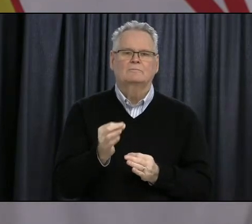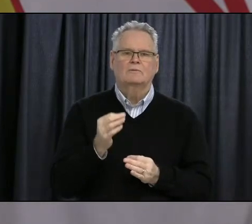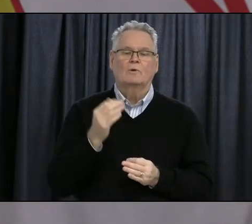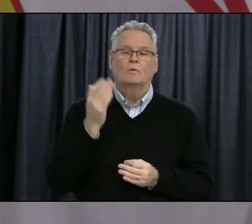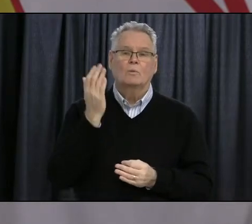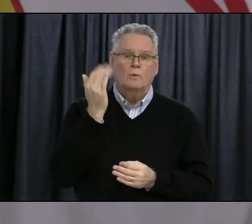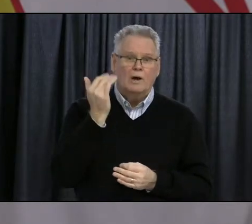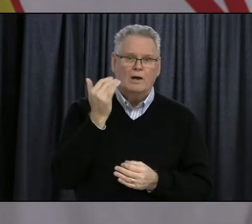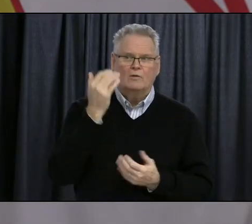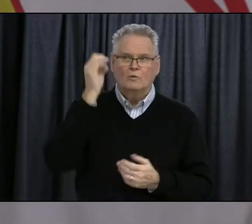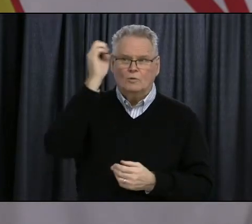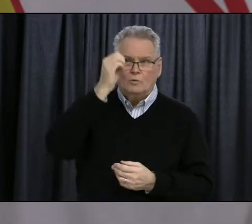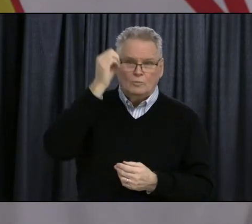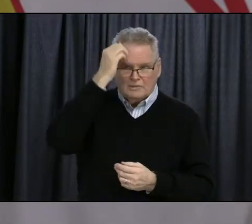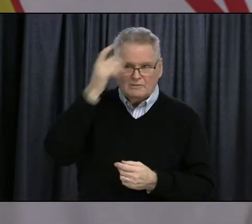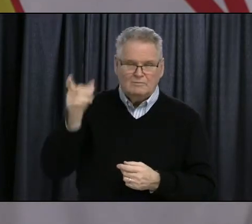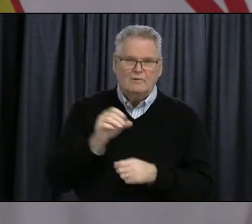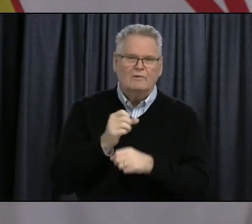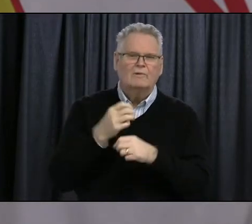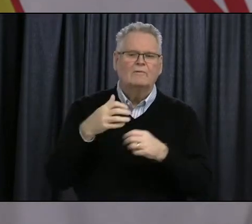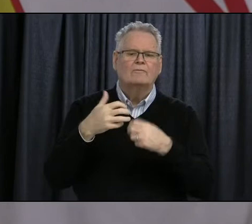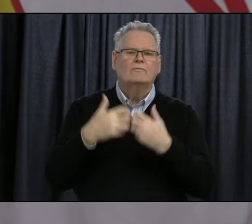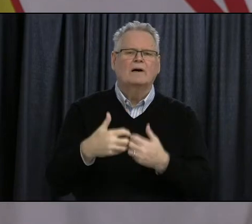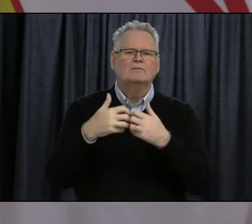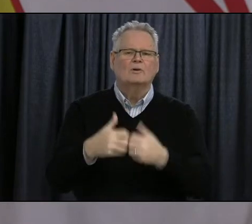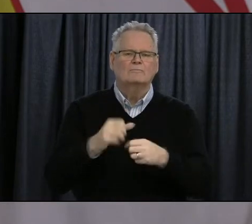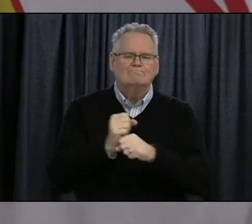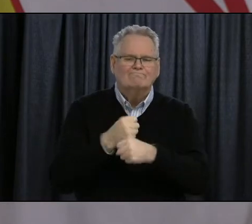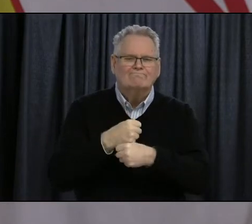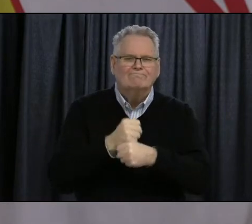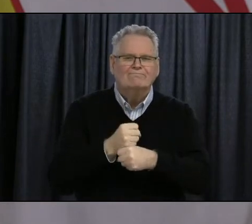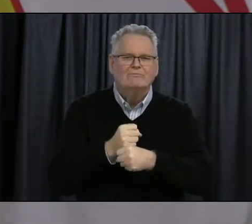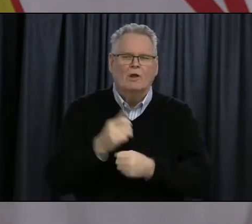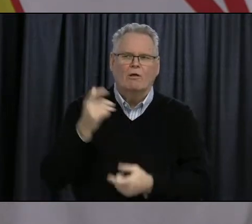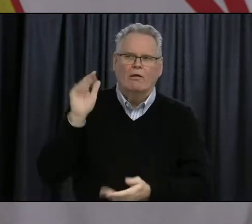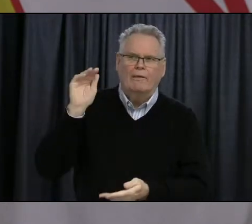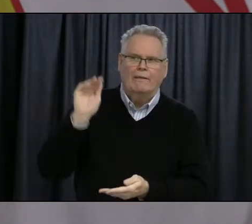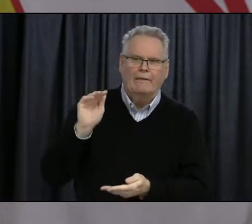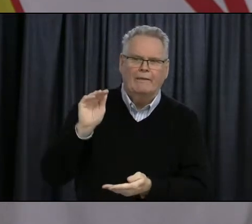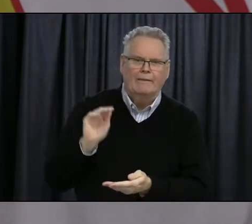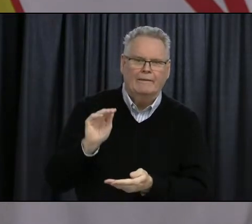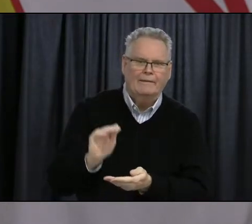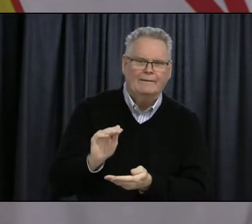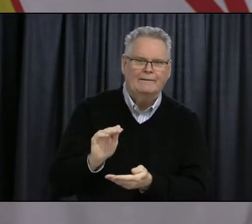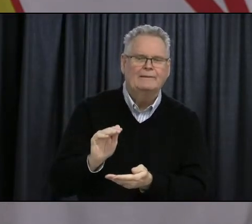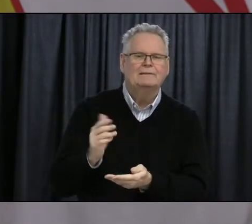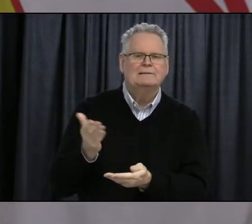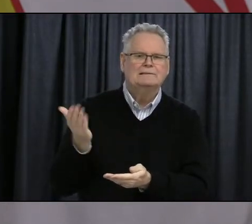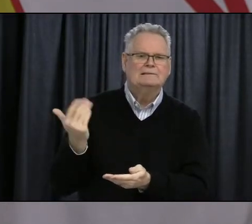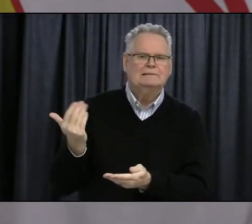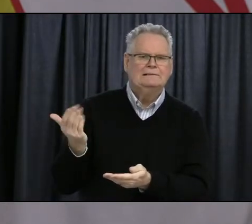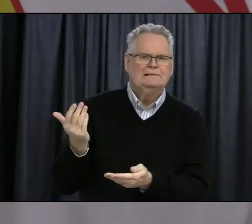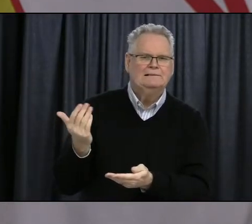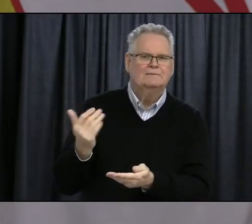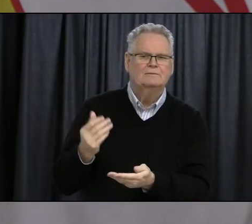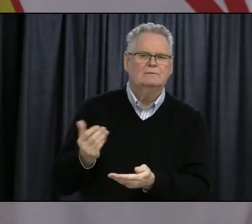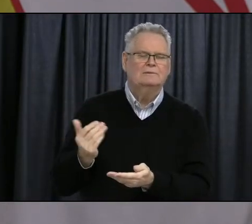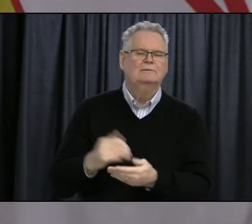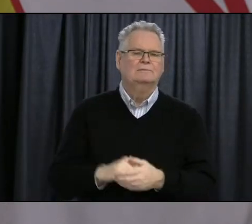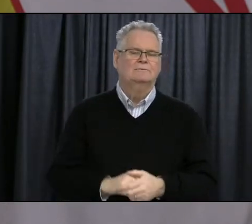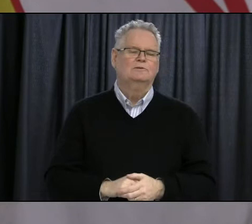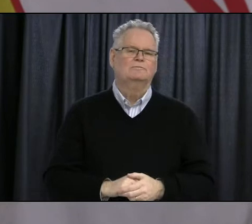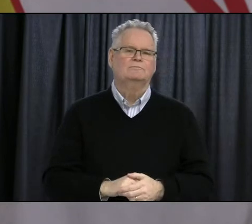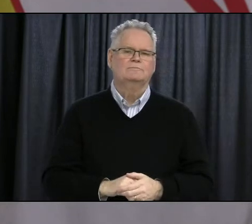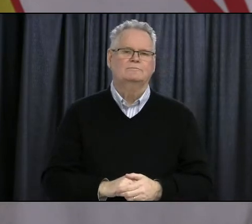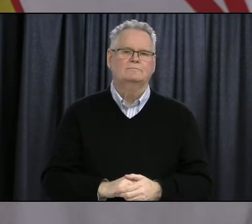The renovation will accommodate increased production of the vaccine, which is a positive step for everyone on a global scale.